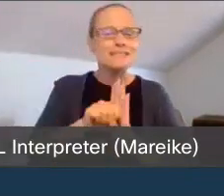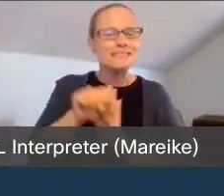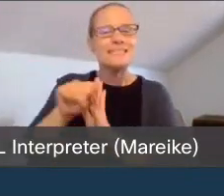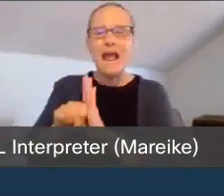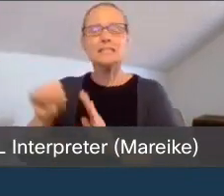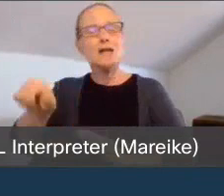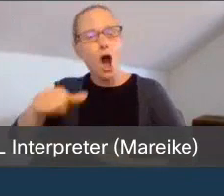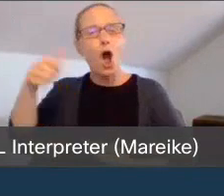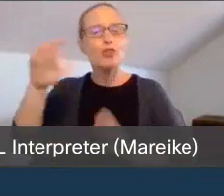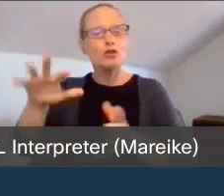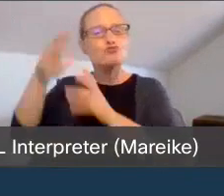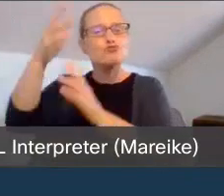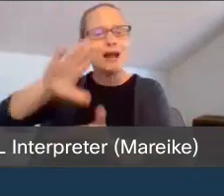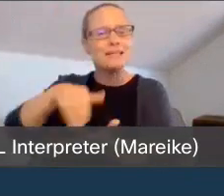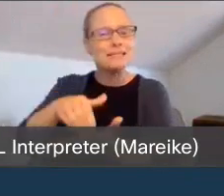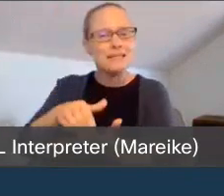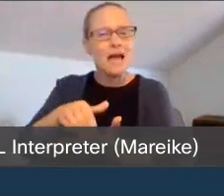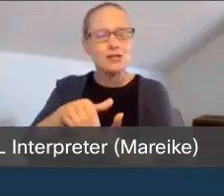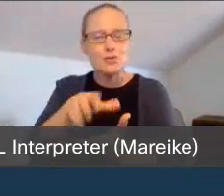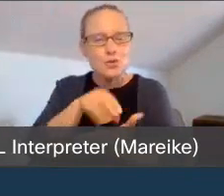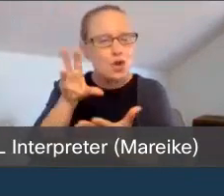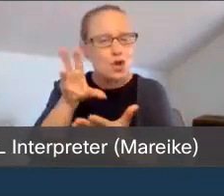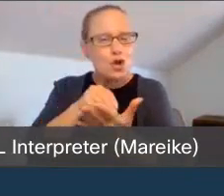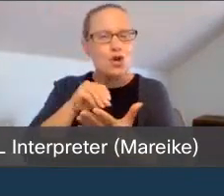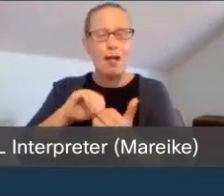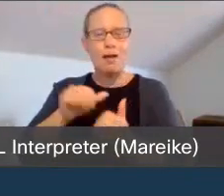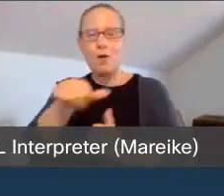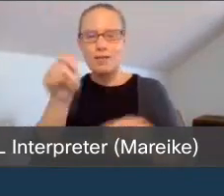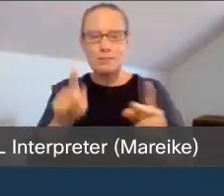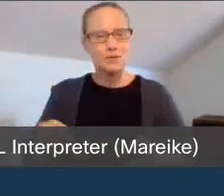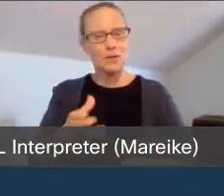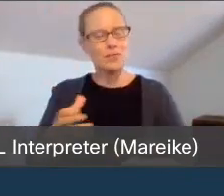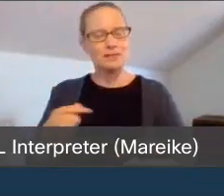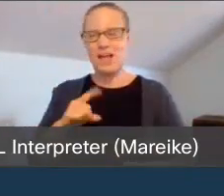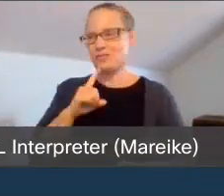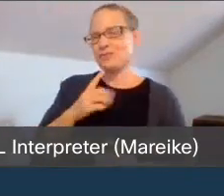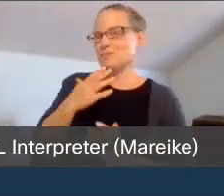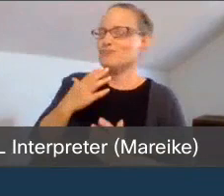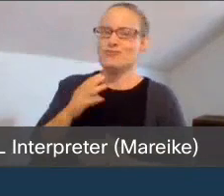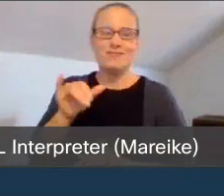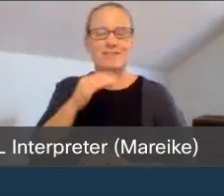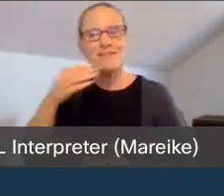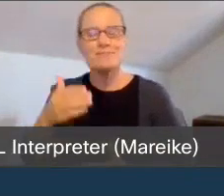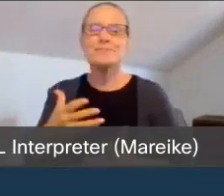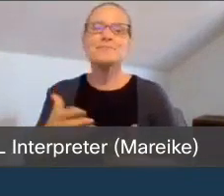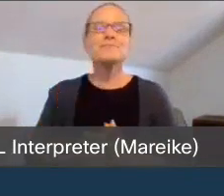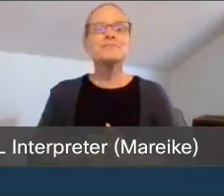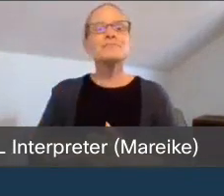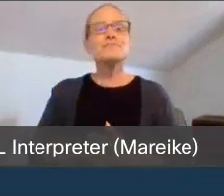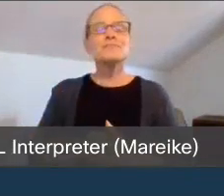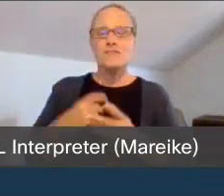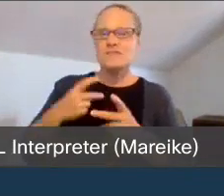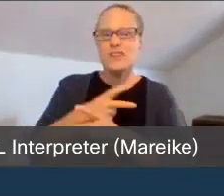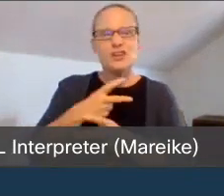centers to kind of hear how people are doing things. And I just really appreciated hearing how Georgia is figuring out these